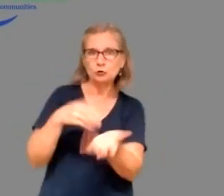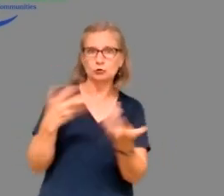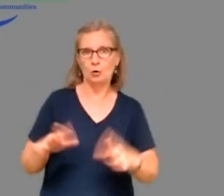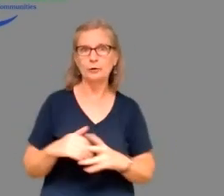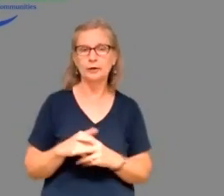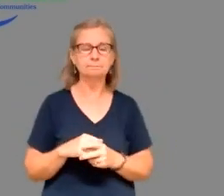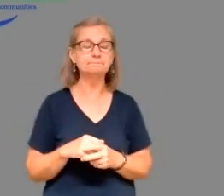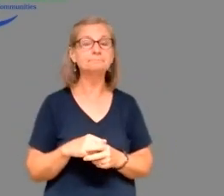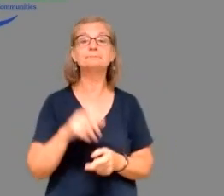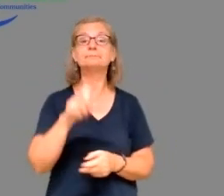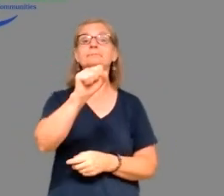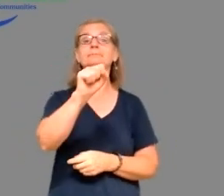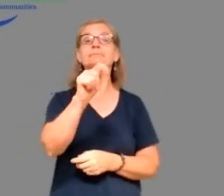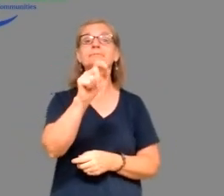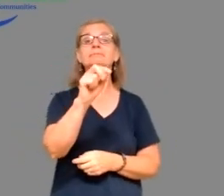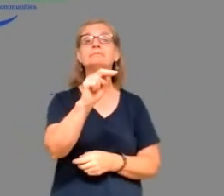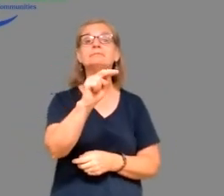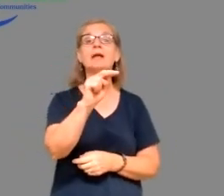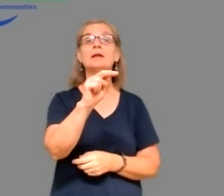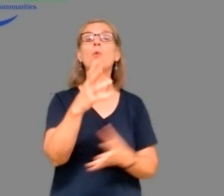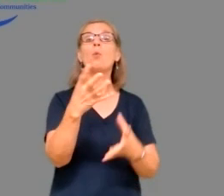Stan wants to know where the nearest testing center is.